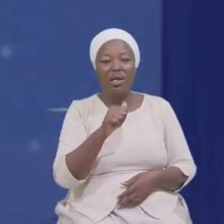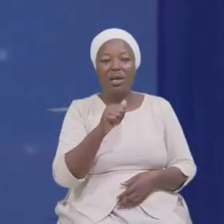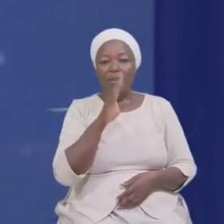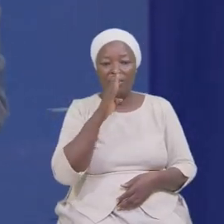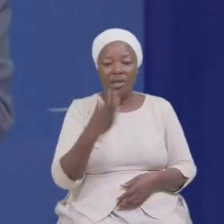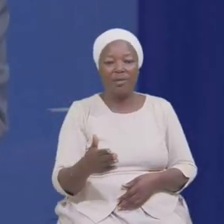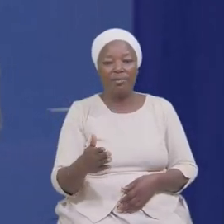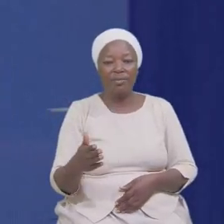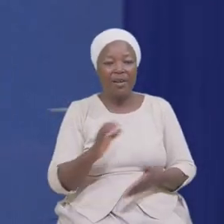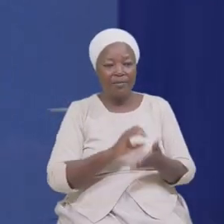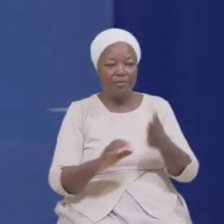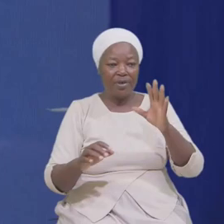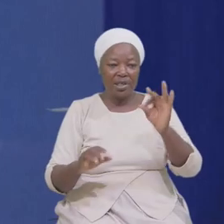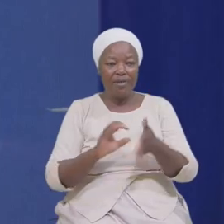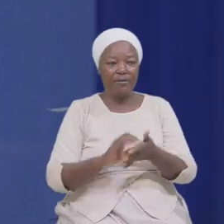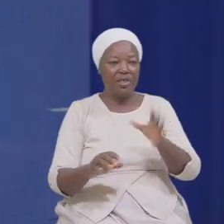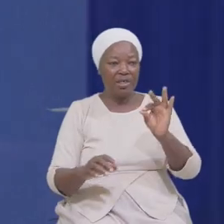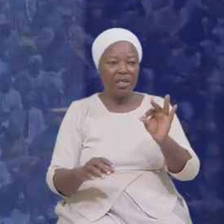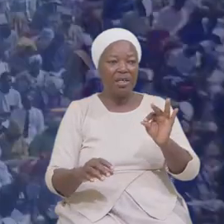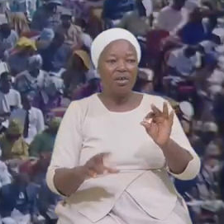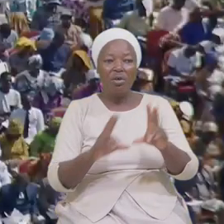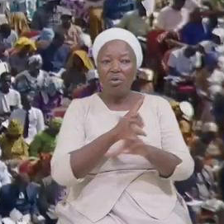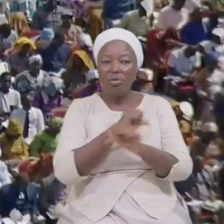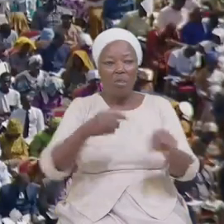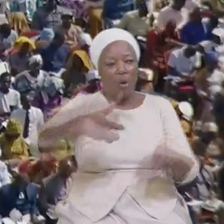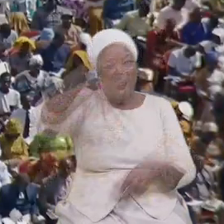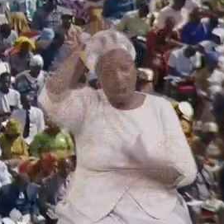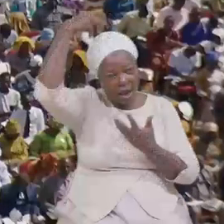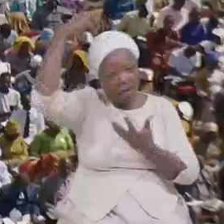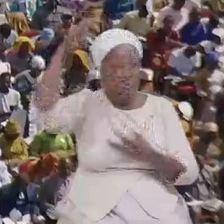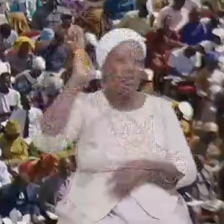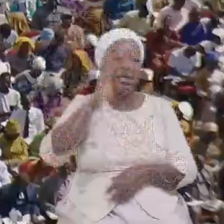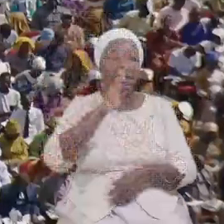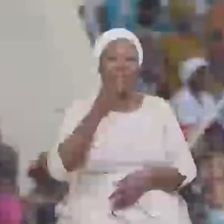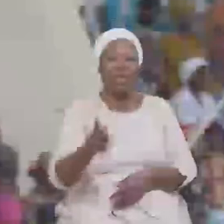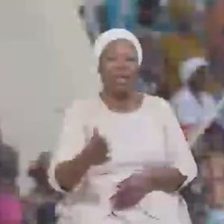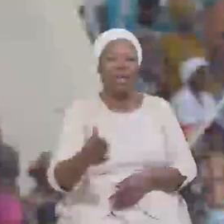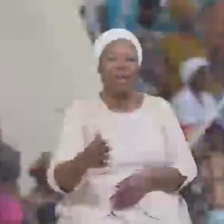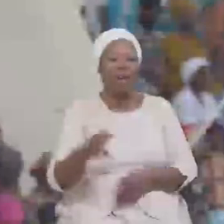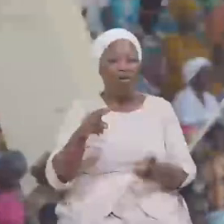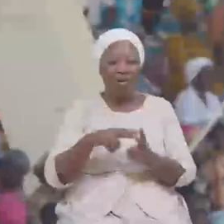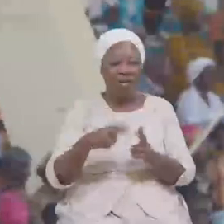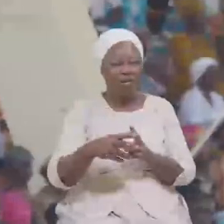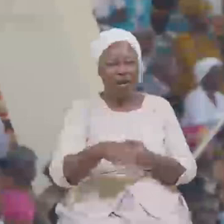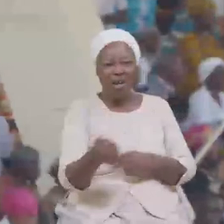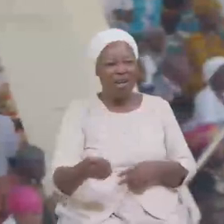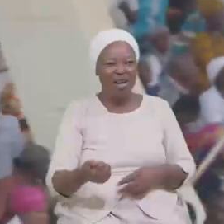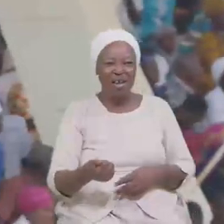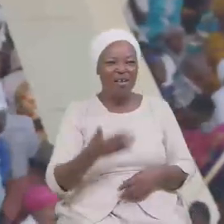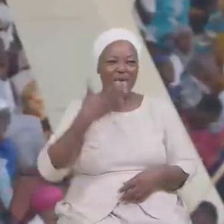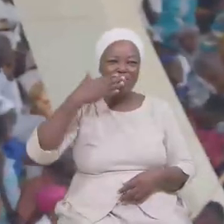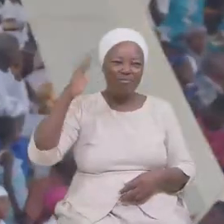it says, in verse 9, no lion shall be there, nor any ravenous beast shall go